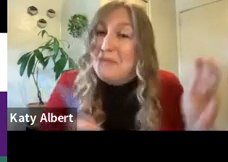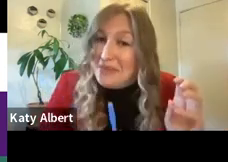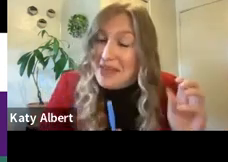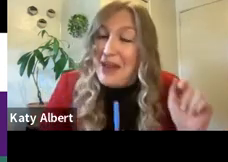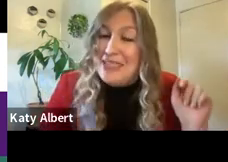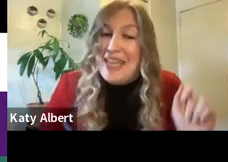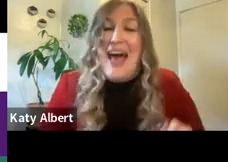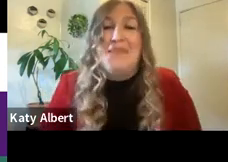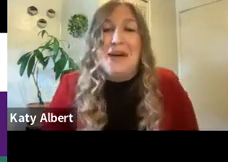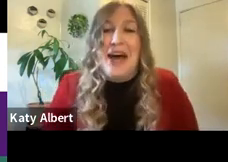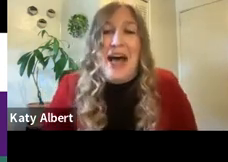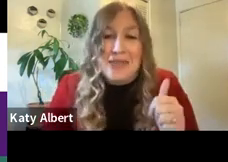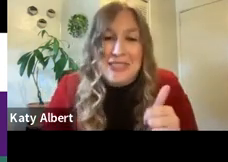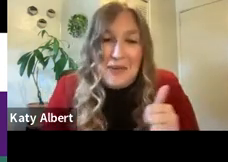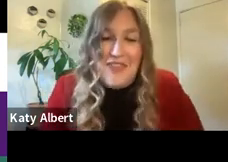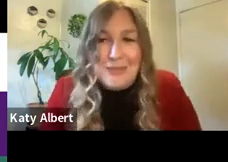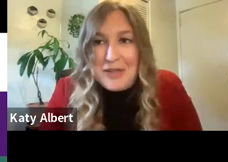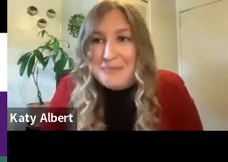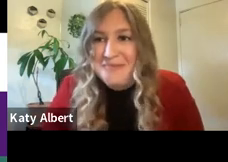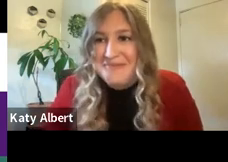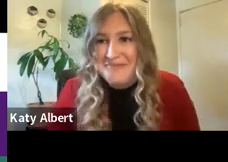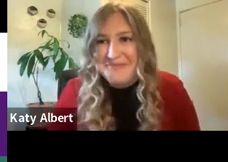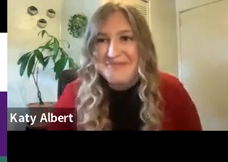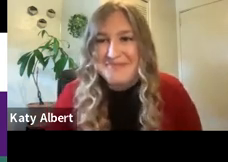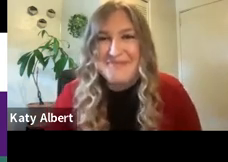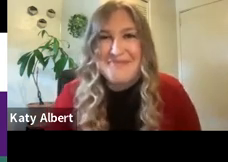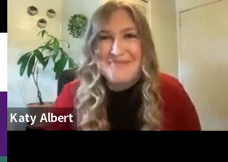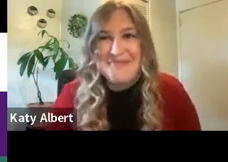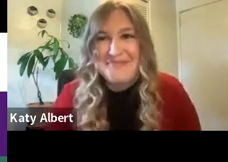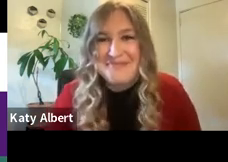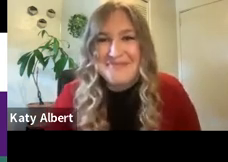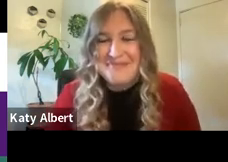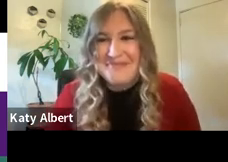Instagram, I would say that, but I would start with Facebook.